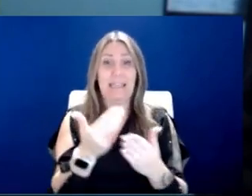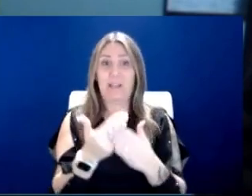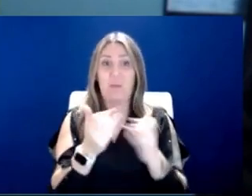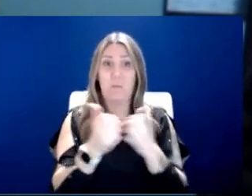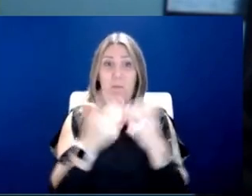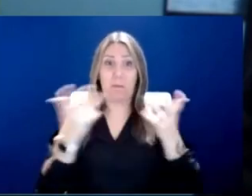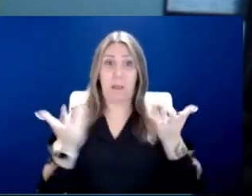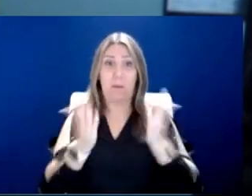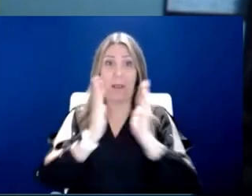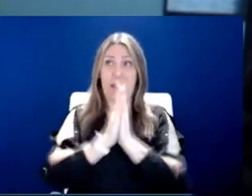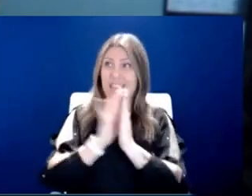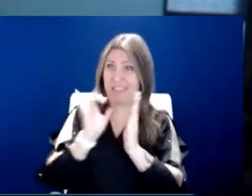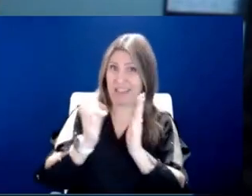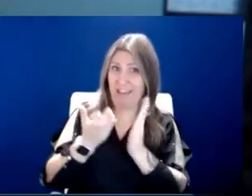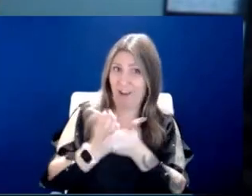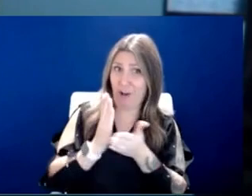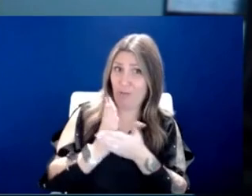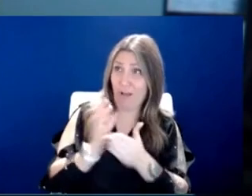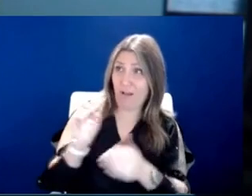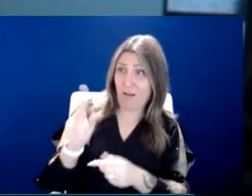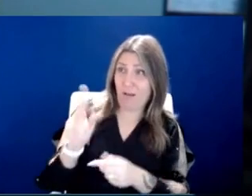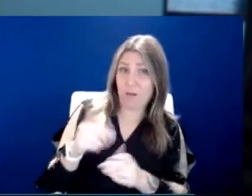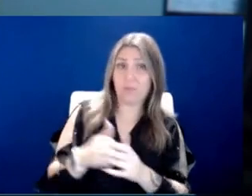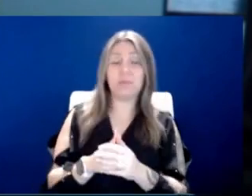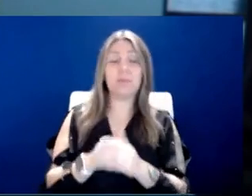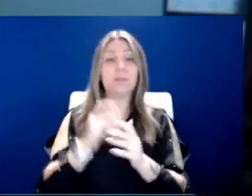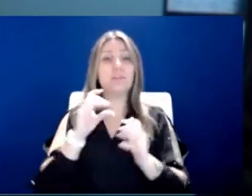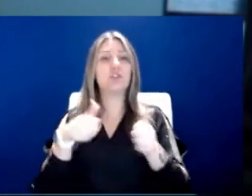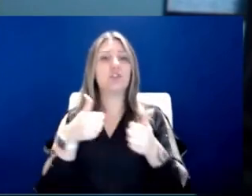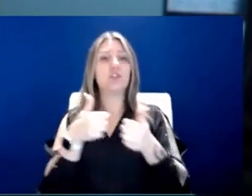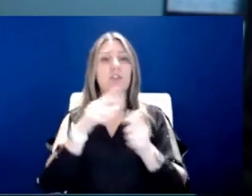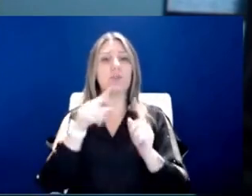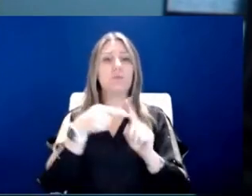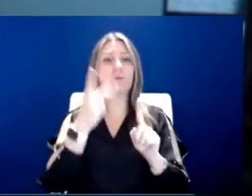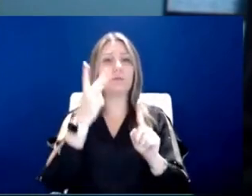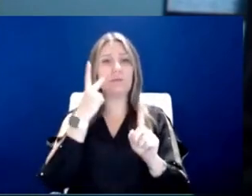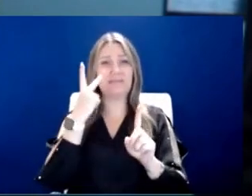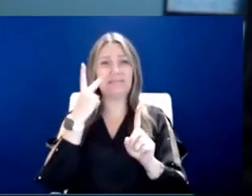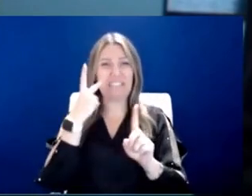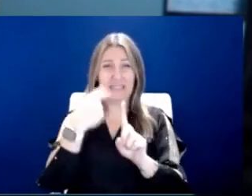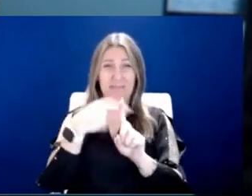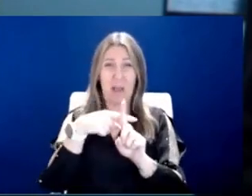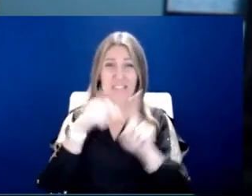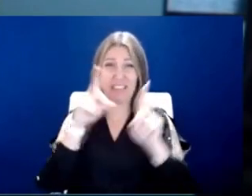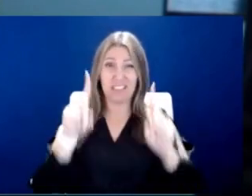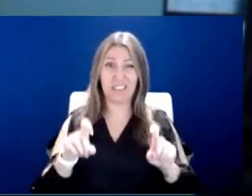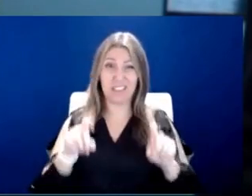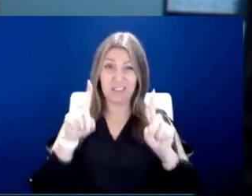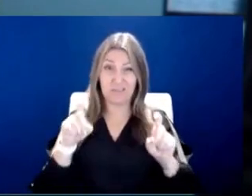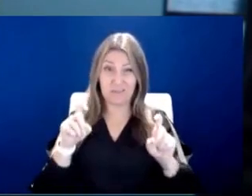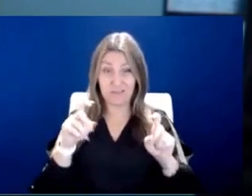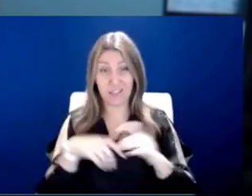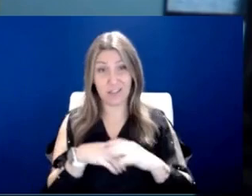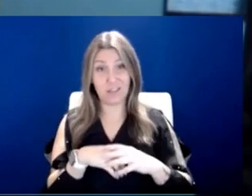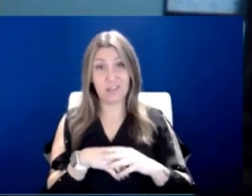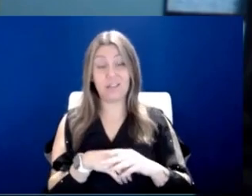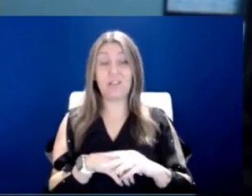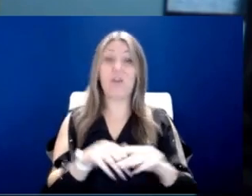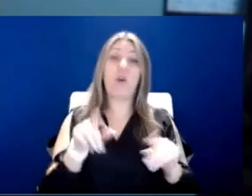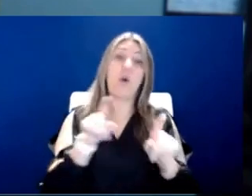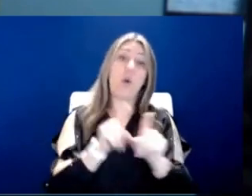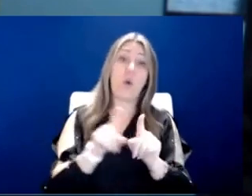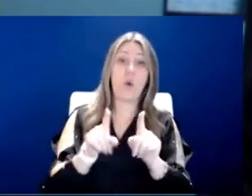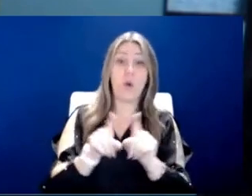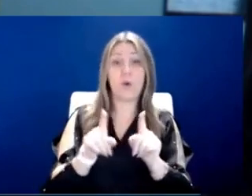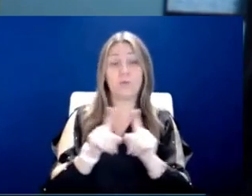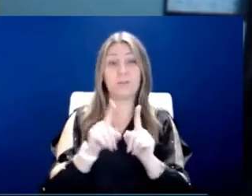okay? So it's a challenge when you see positive tests, and there's always, going to be questions